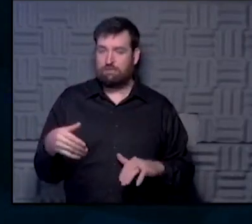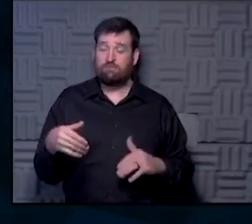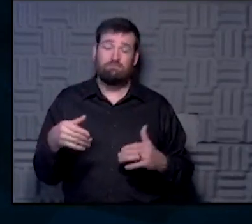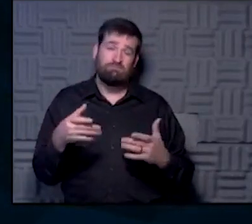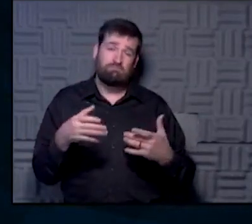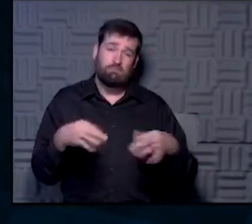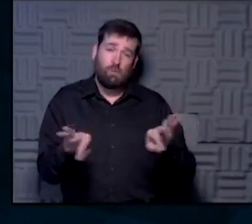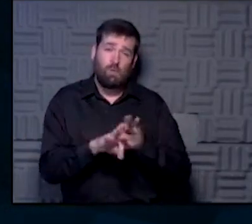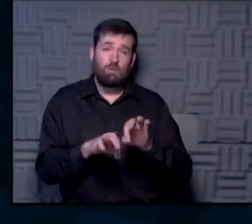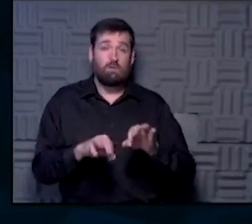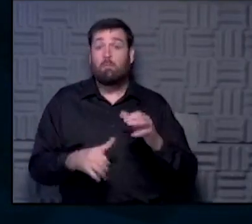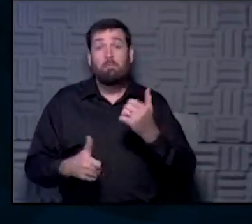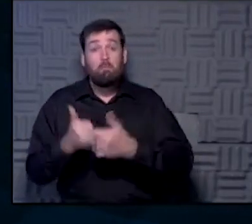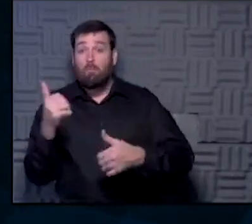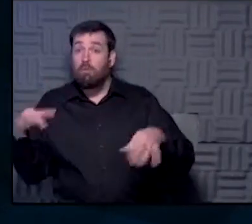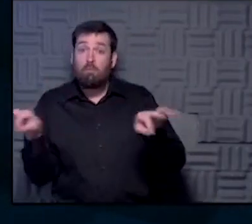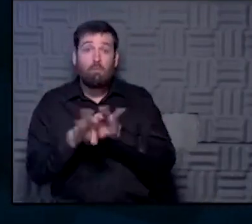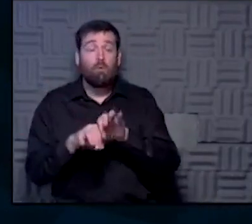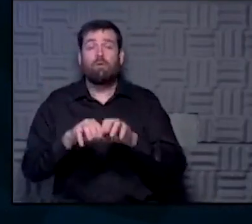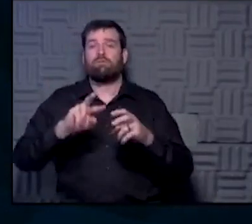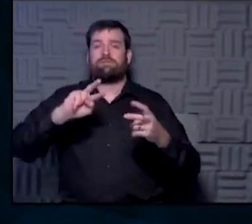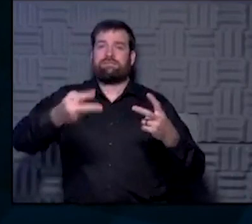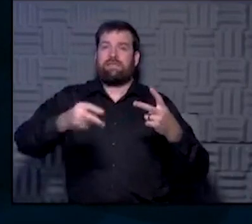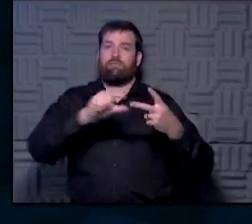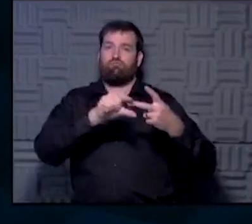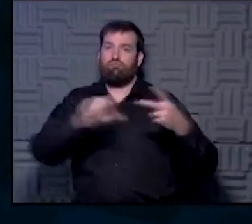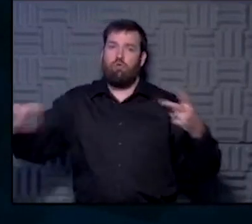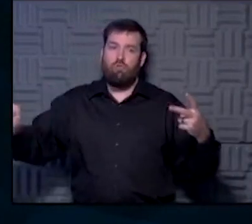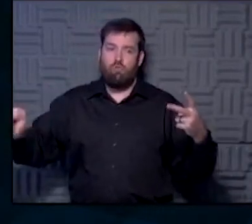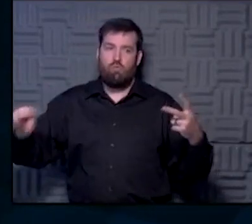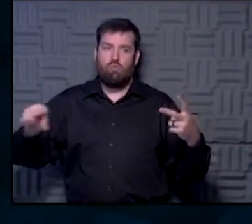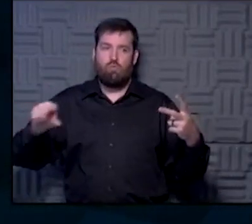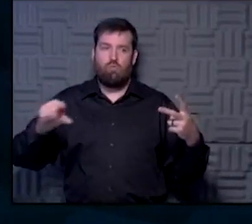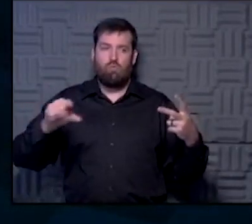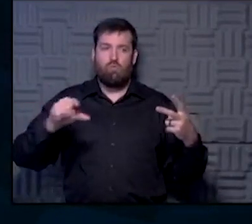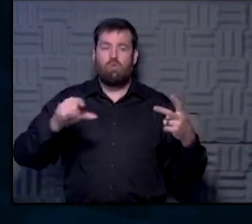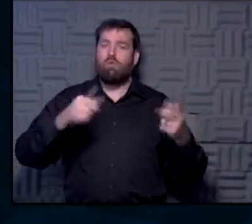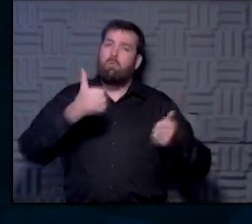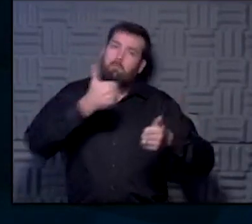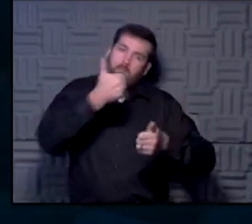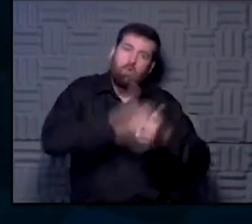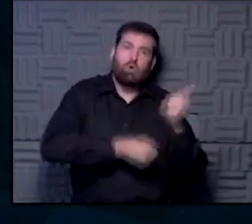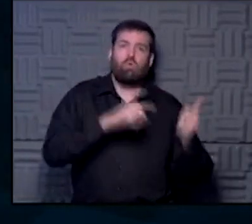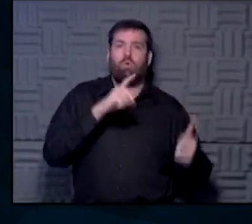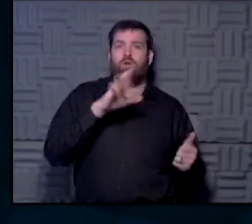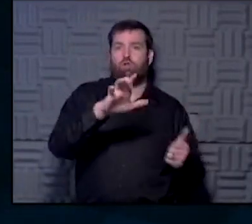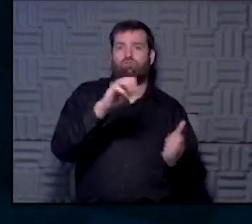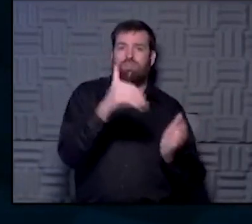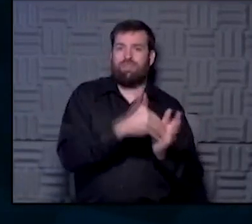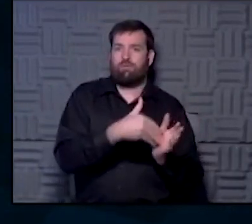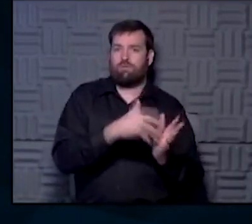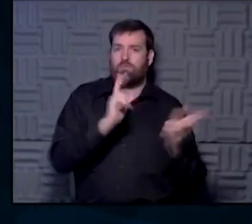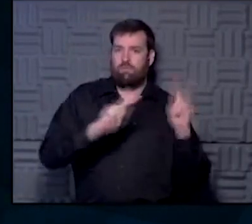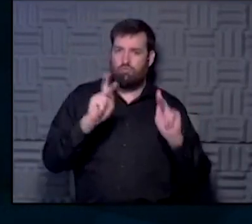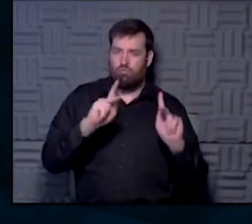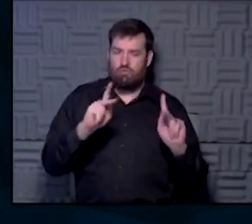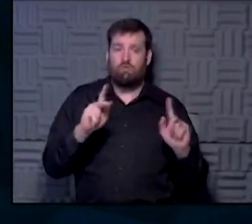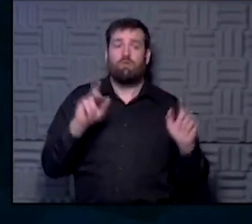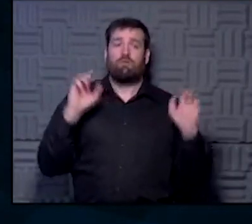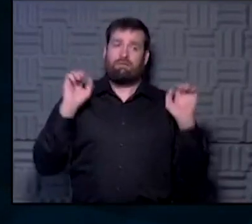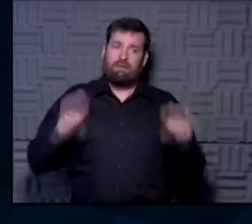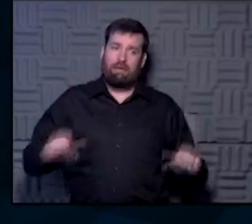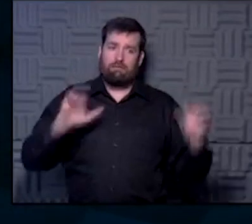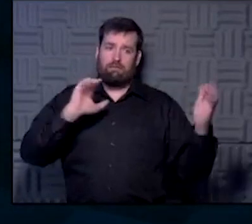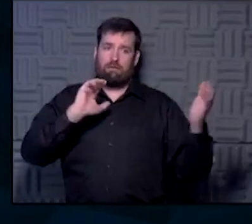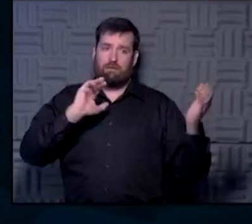are important, but what's even more important is that second row there showing the crude death rate per 100,000 population. This really makes us able to compare